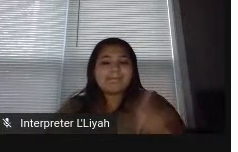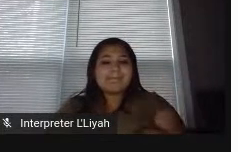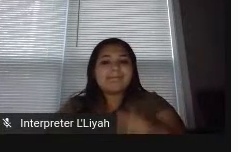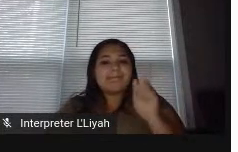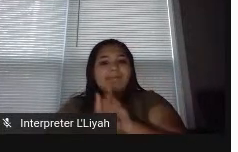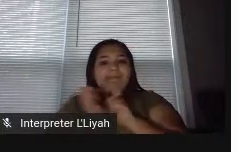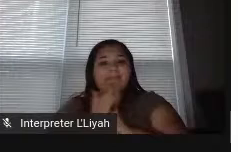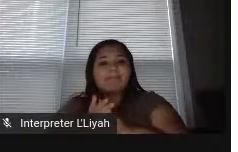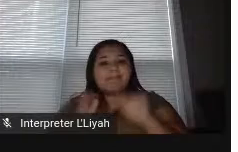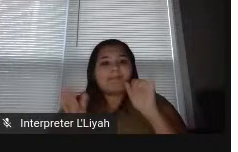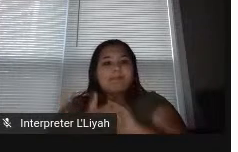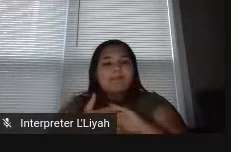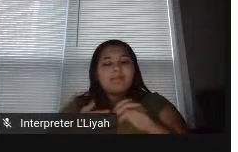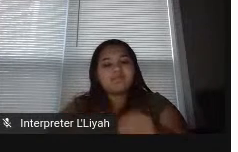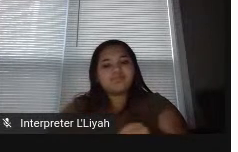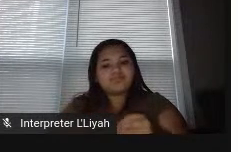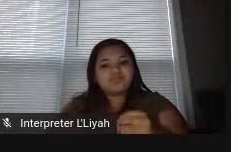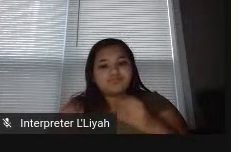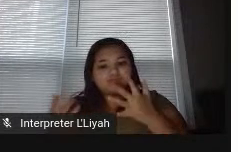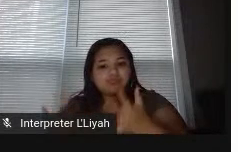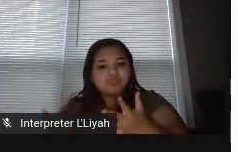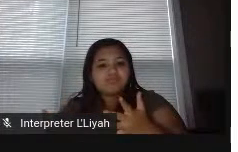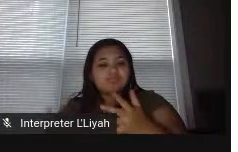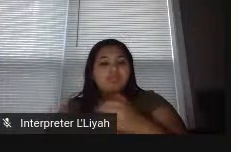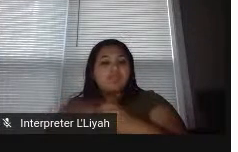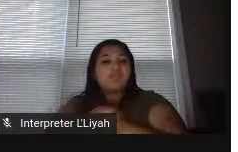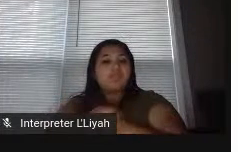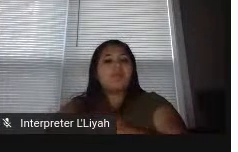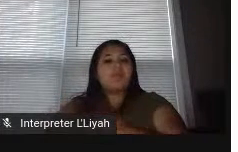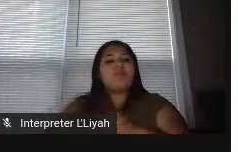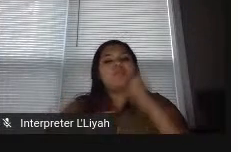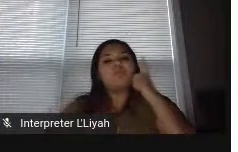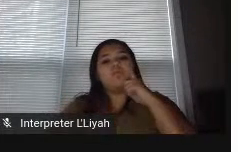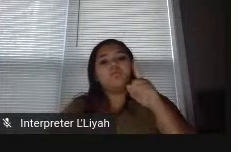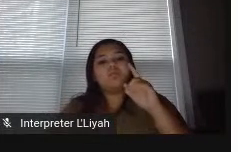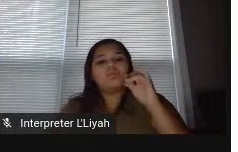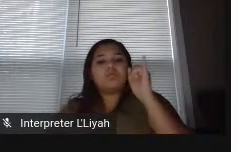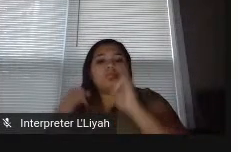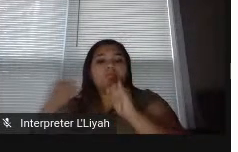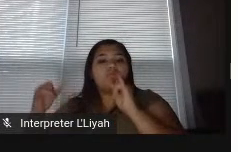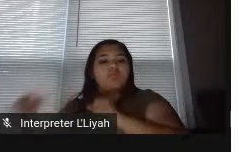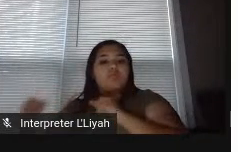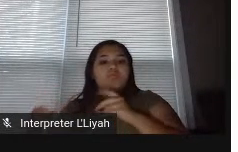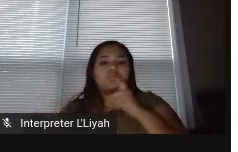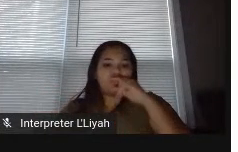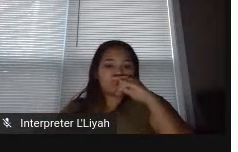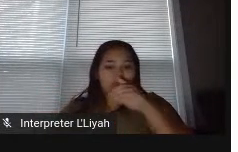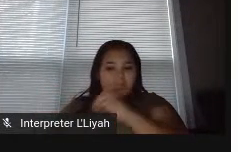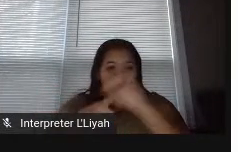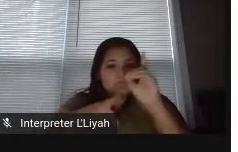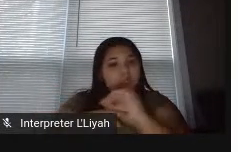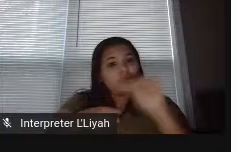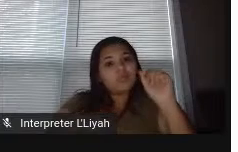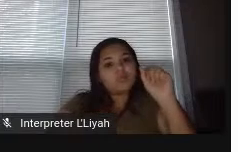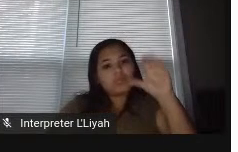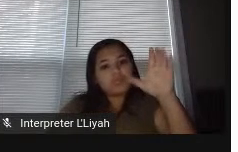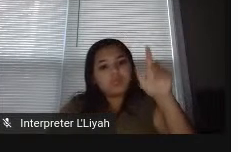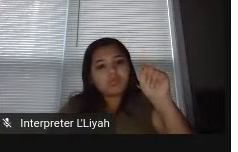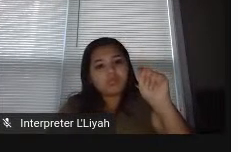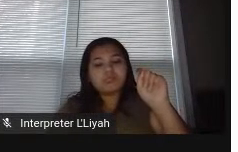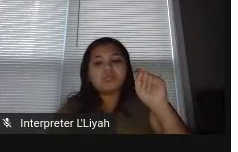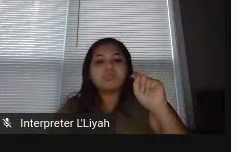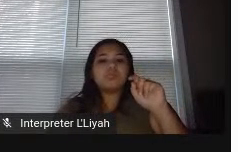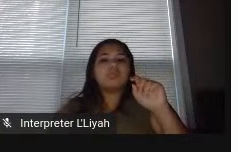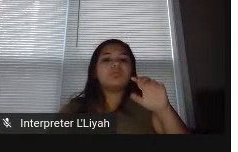Laws that apply. So for our IEP, the Individuals with Disability Act,